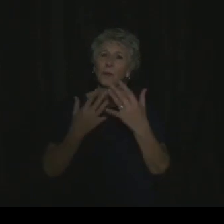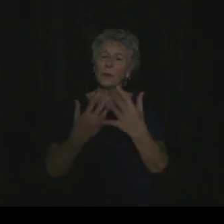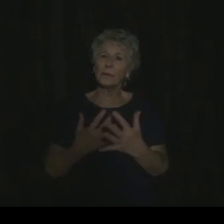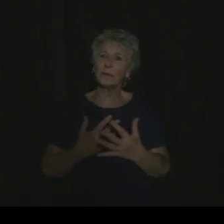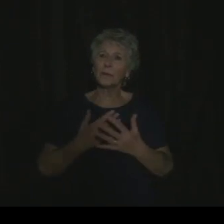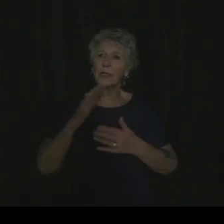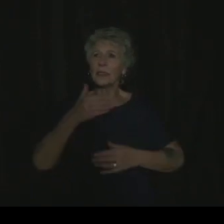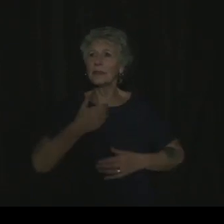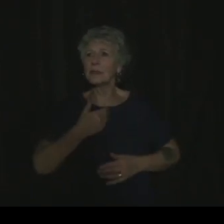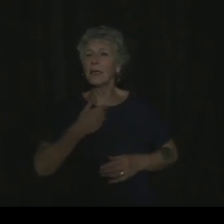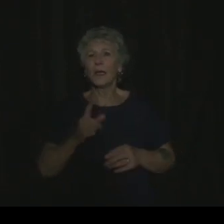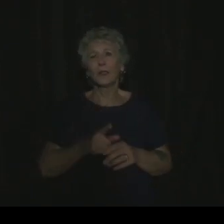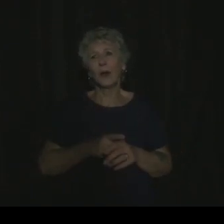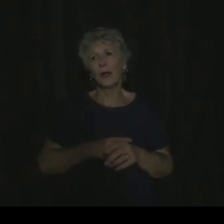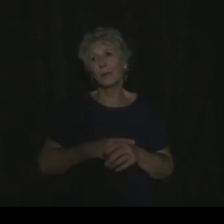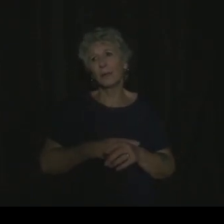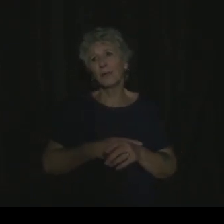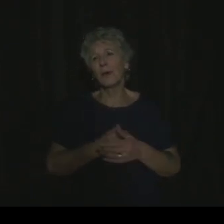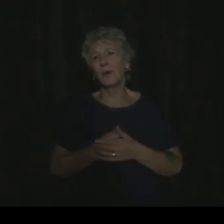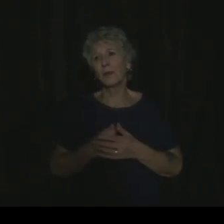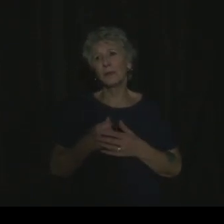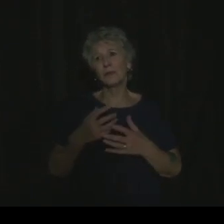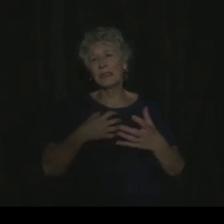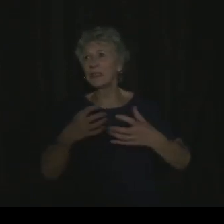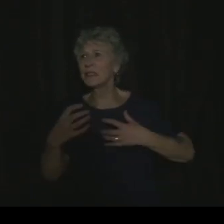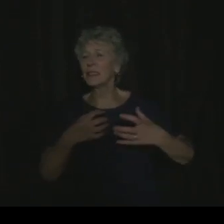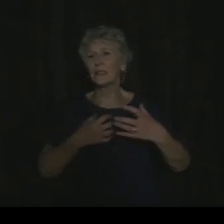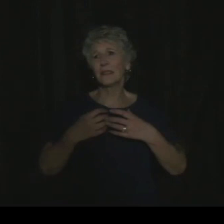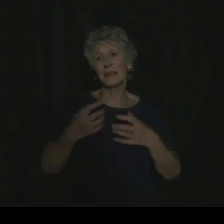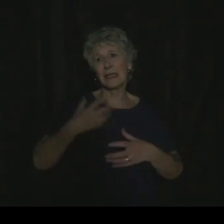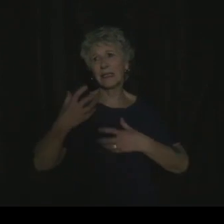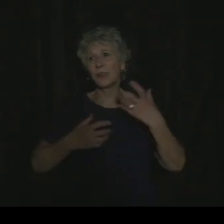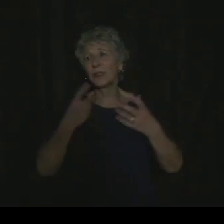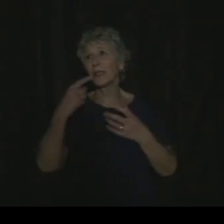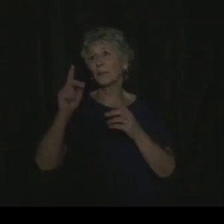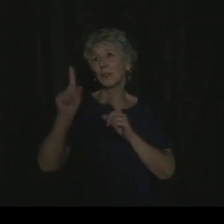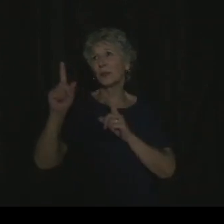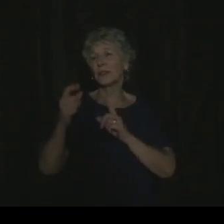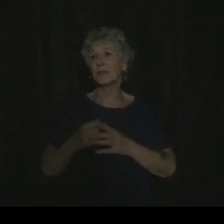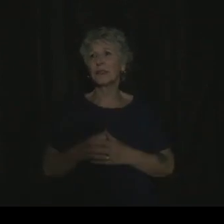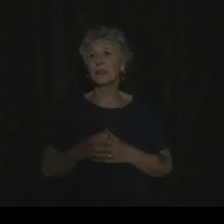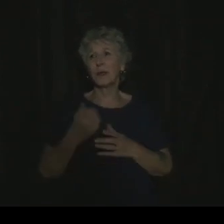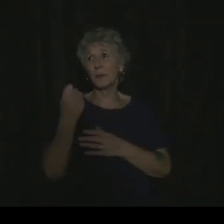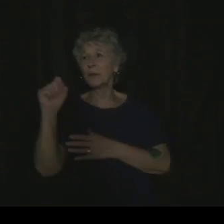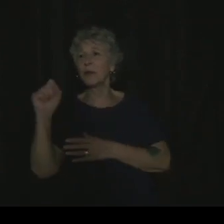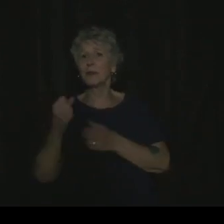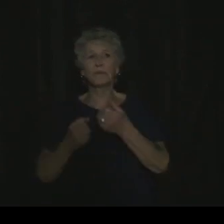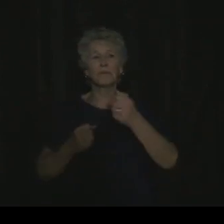resisted his grace, long provoked him to his face, would